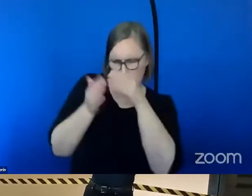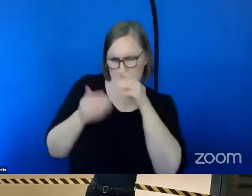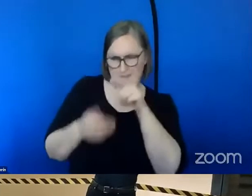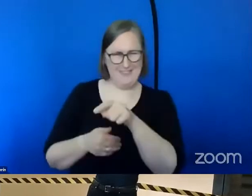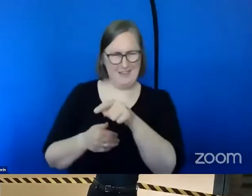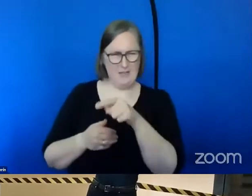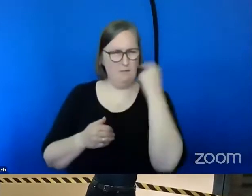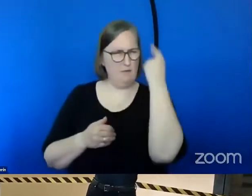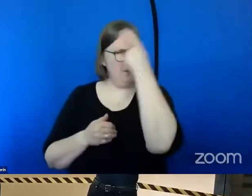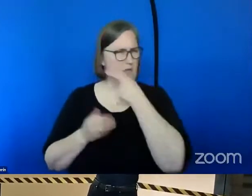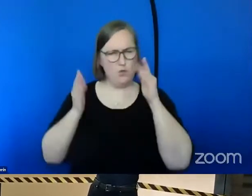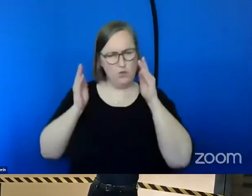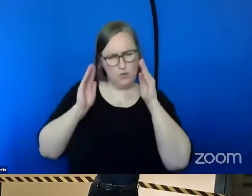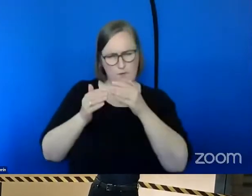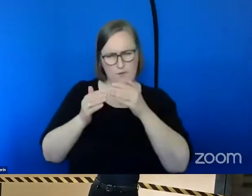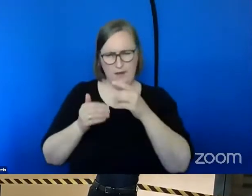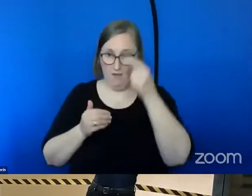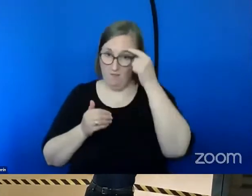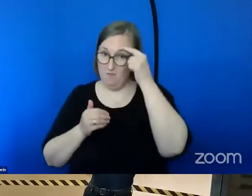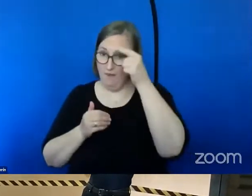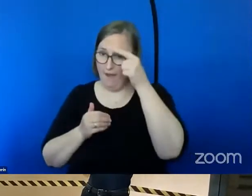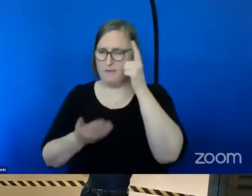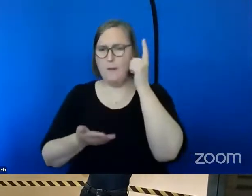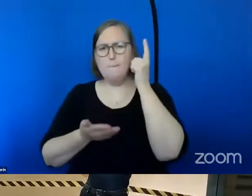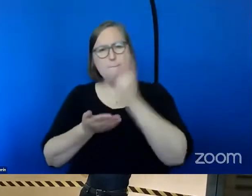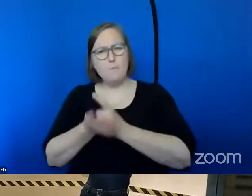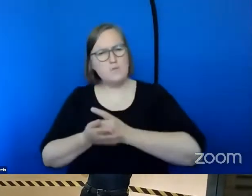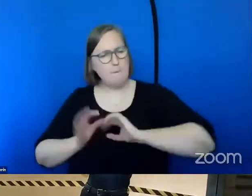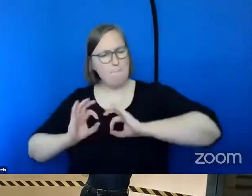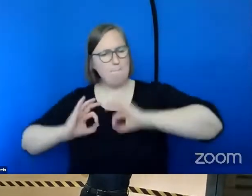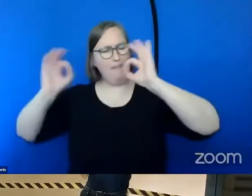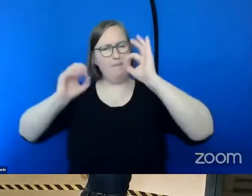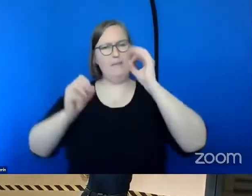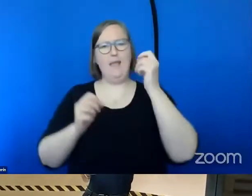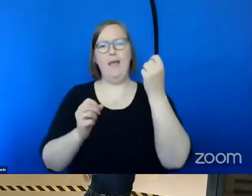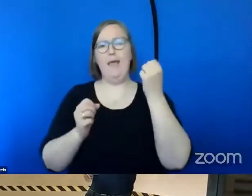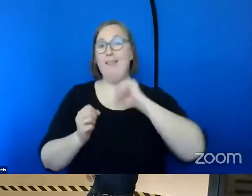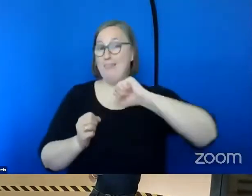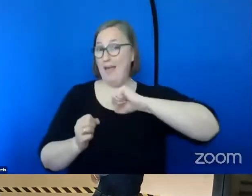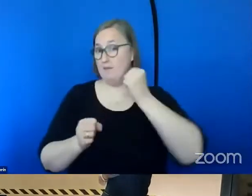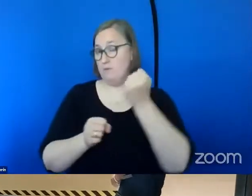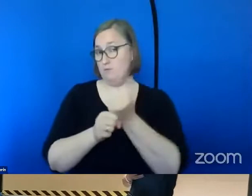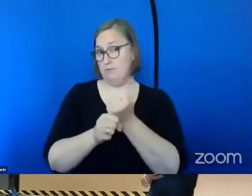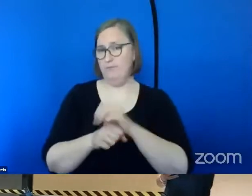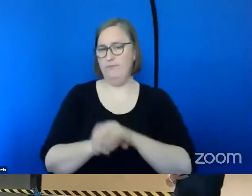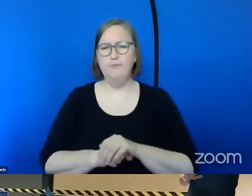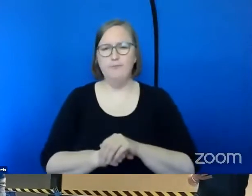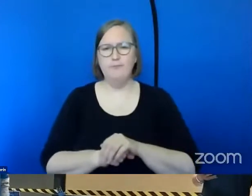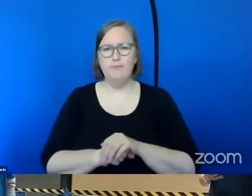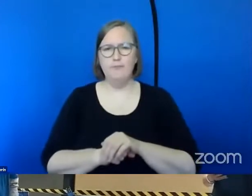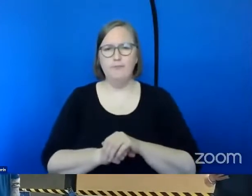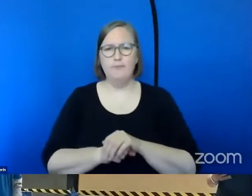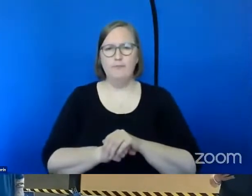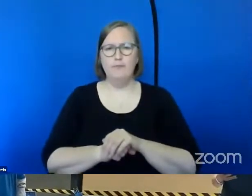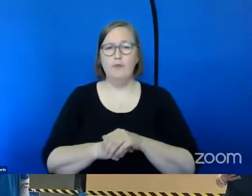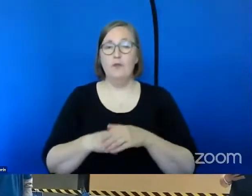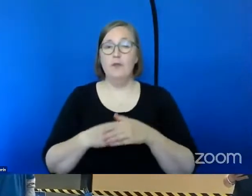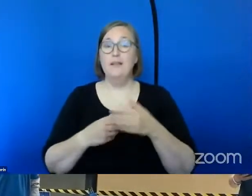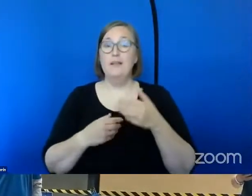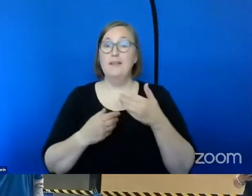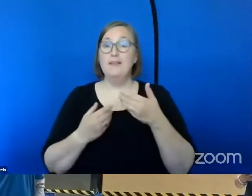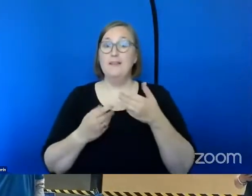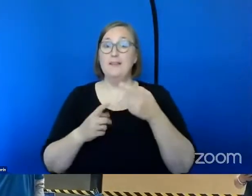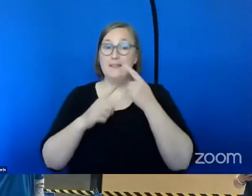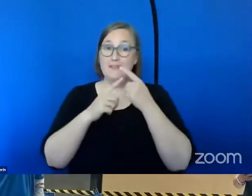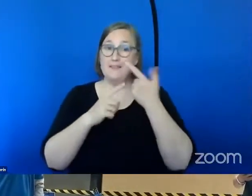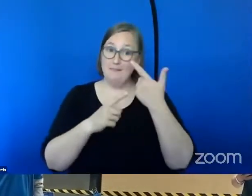and 2016. In this arm prosthesis race. Watch the clock. 8, 7, counting down before